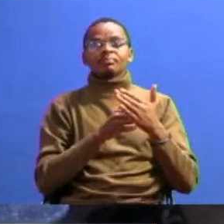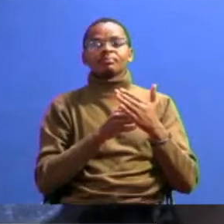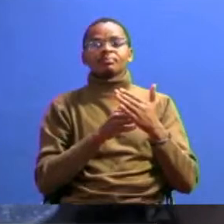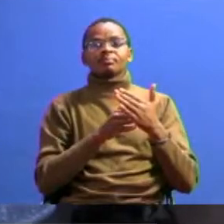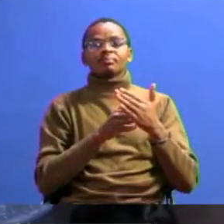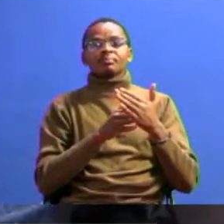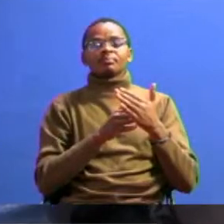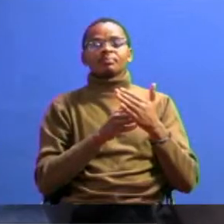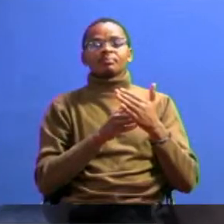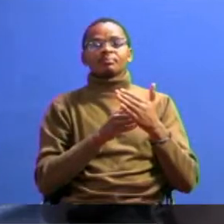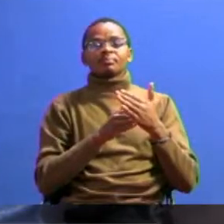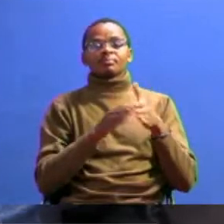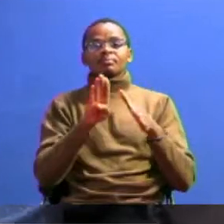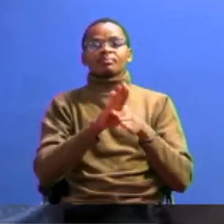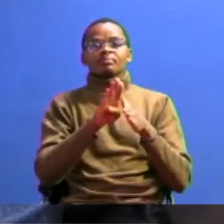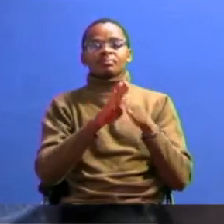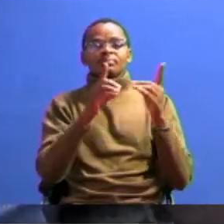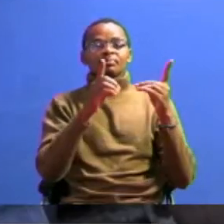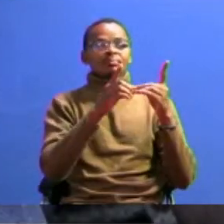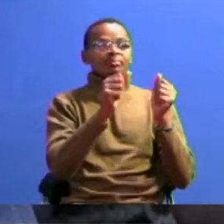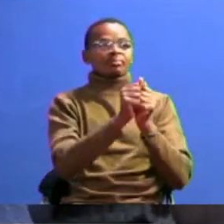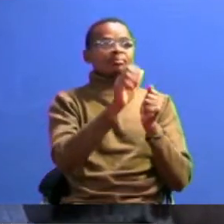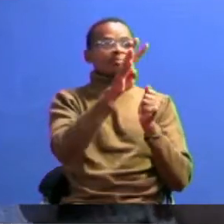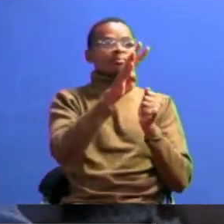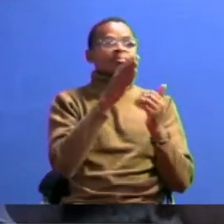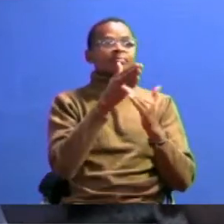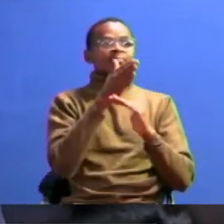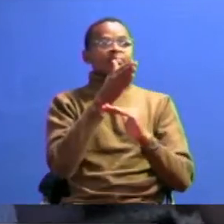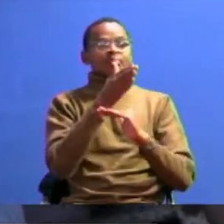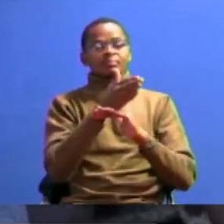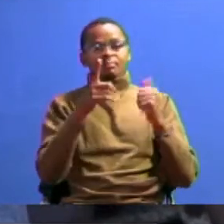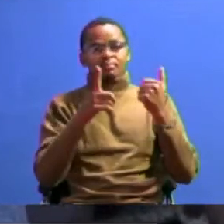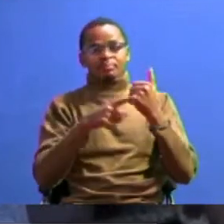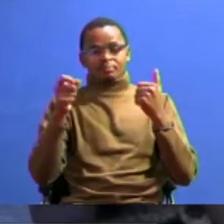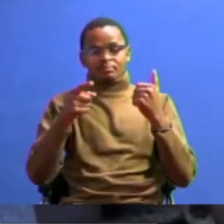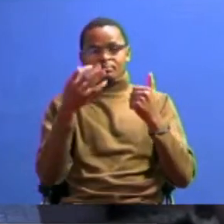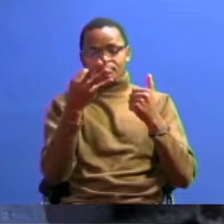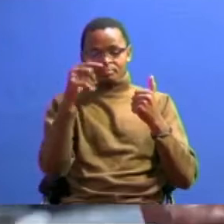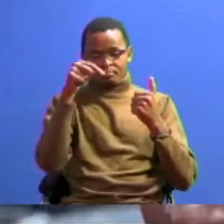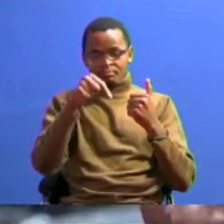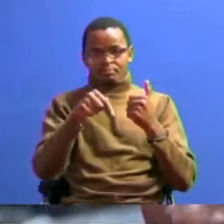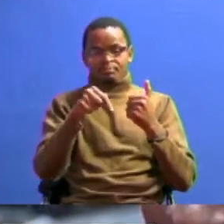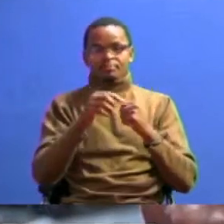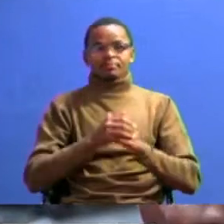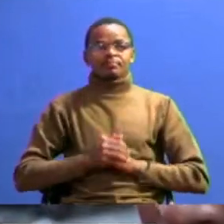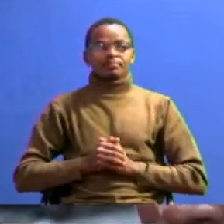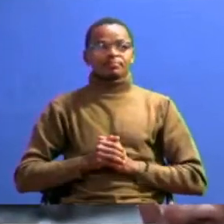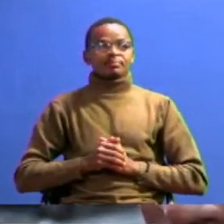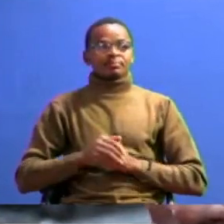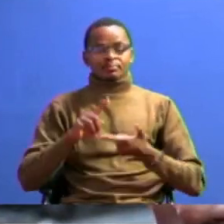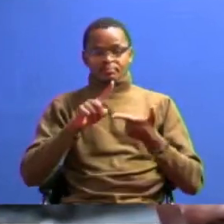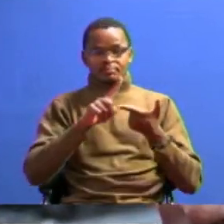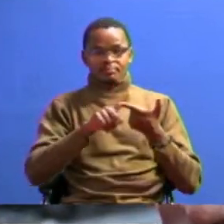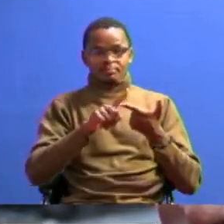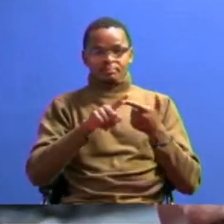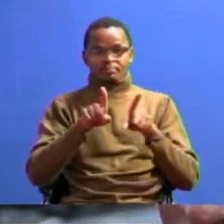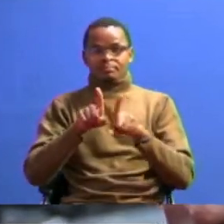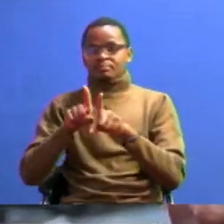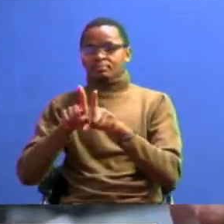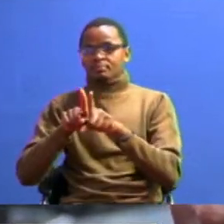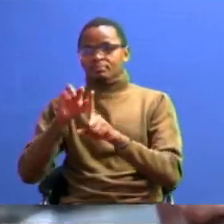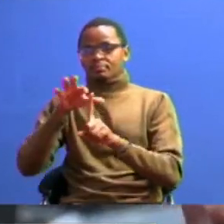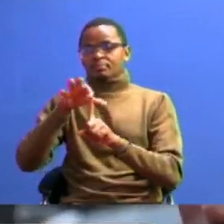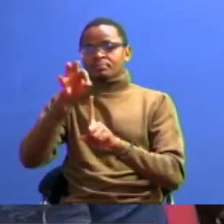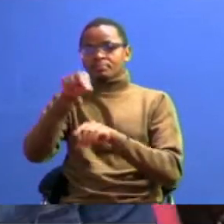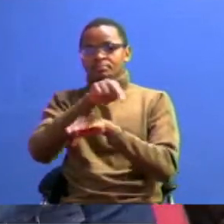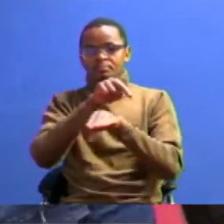wa chama tarehe 14 baada ya miezi 6 Machi mwaka huu. Additionally, Kega saying that a special national